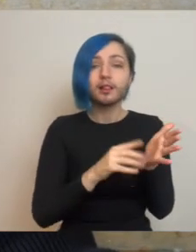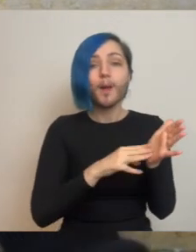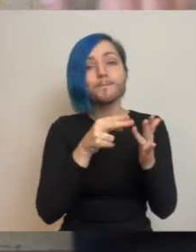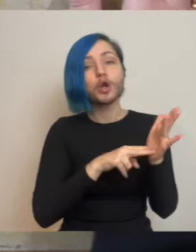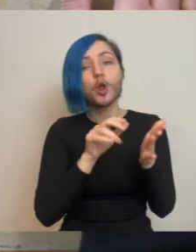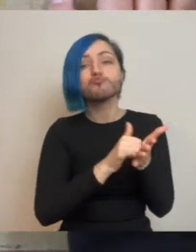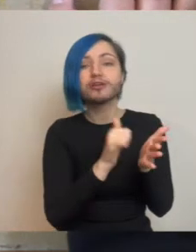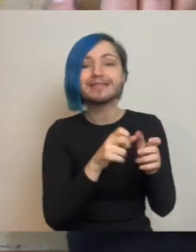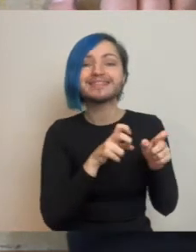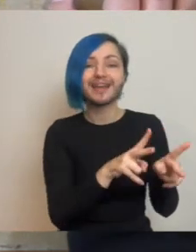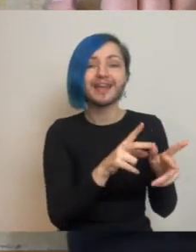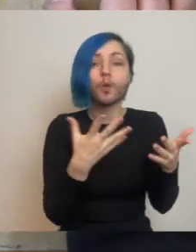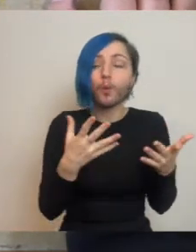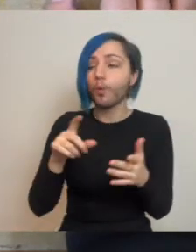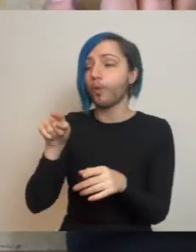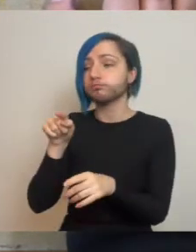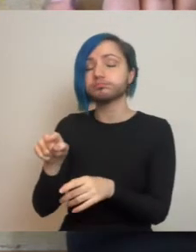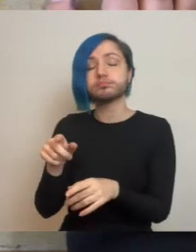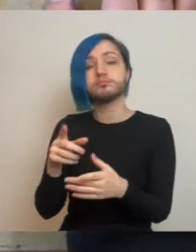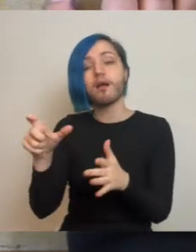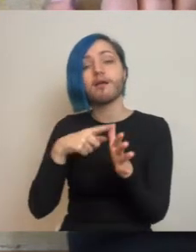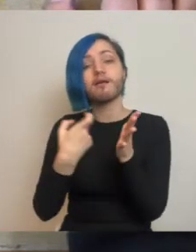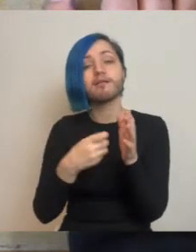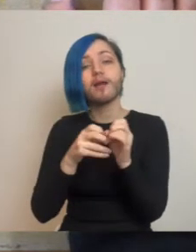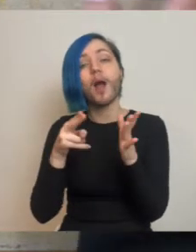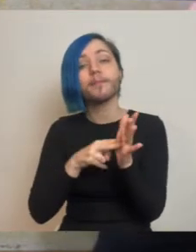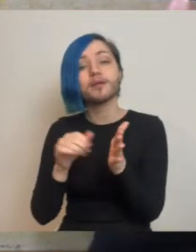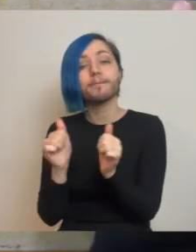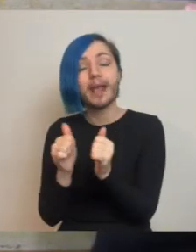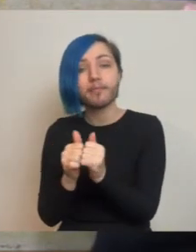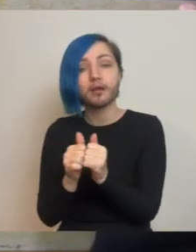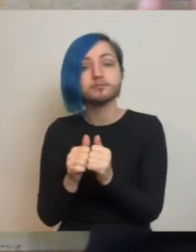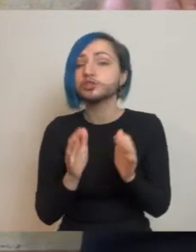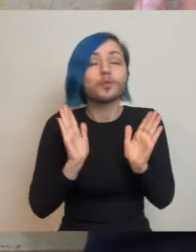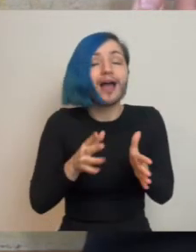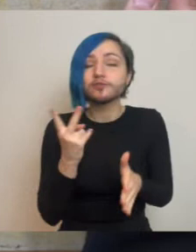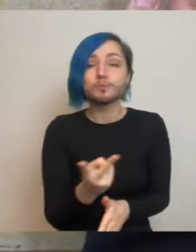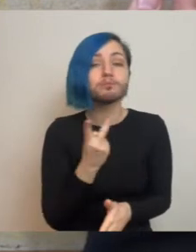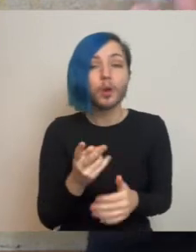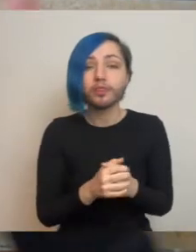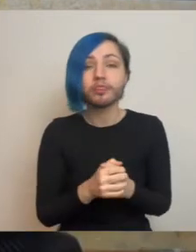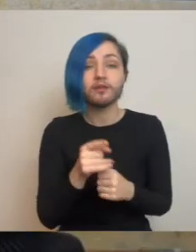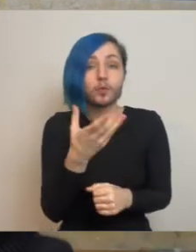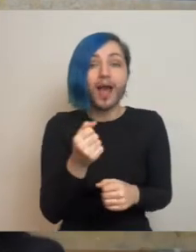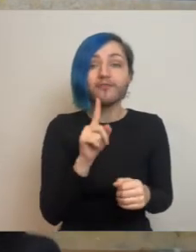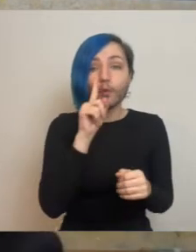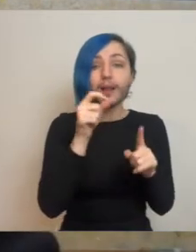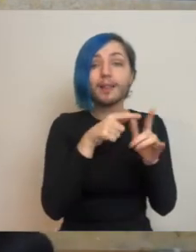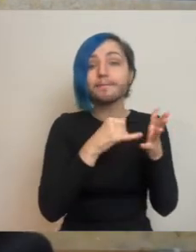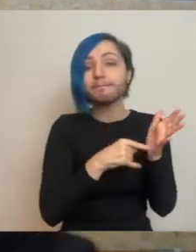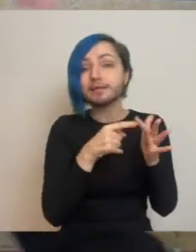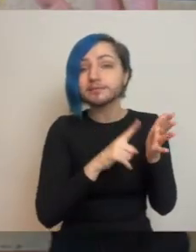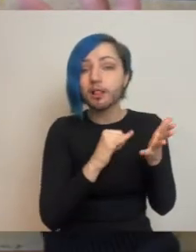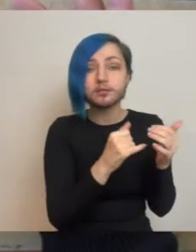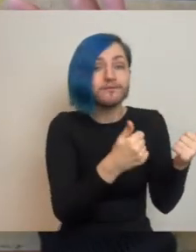you can do this with the carbon paper. You don't have to use both. If you have oil pastels, that's perfectly fine. If